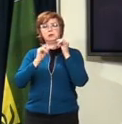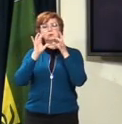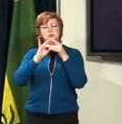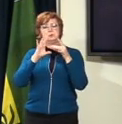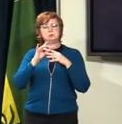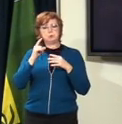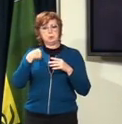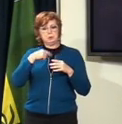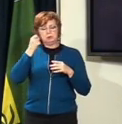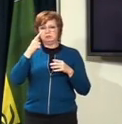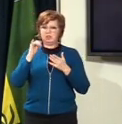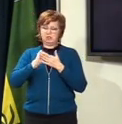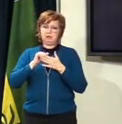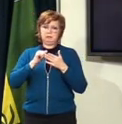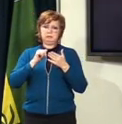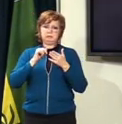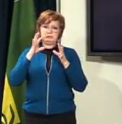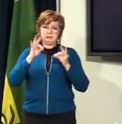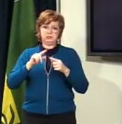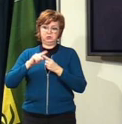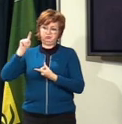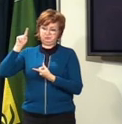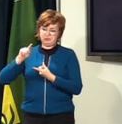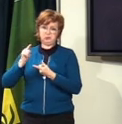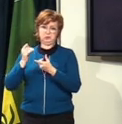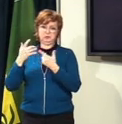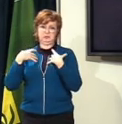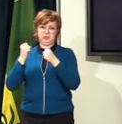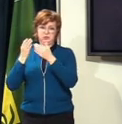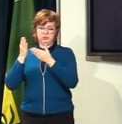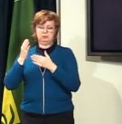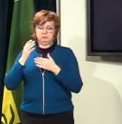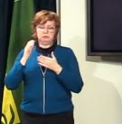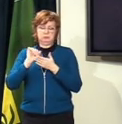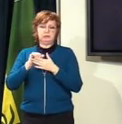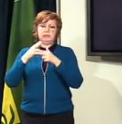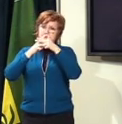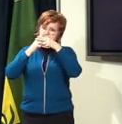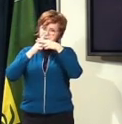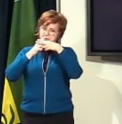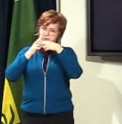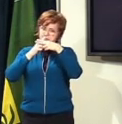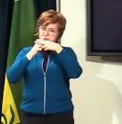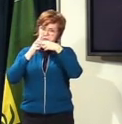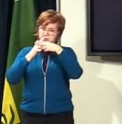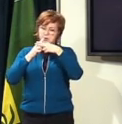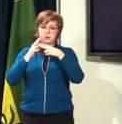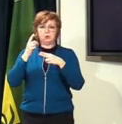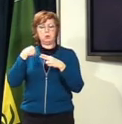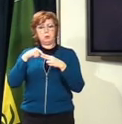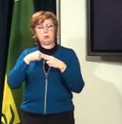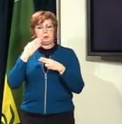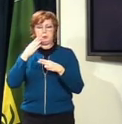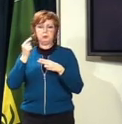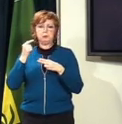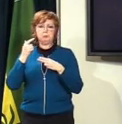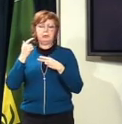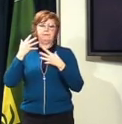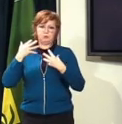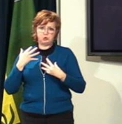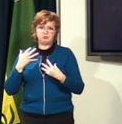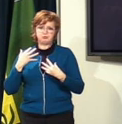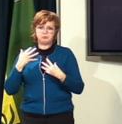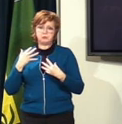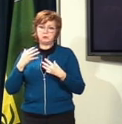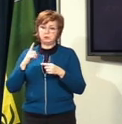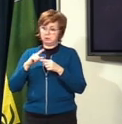decisions certainly temporarily reduce services to everyday health care for residents of the province. And as this is unfortunate, we also recognize how